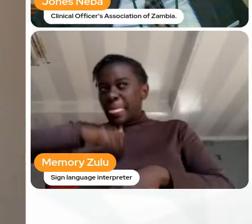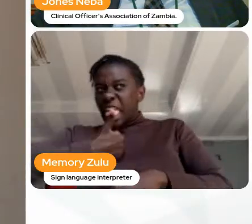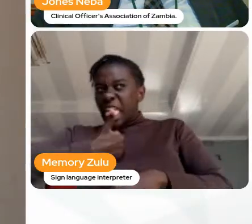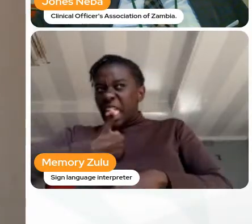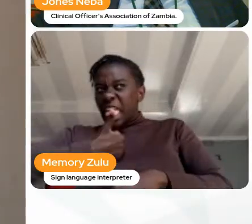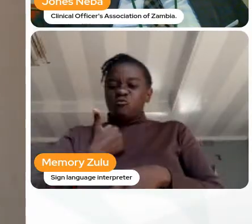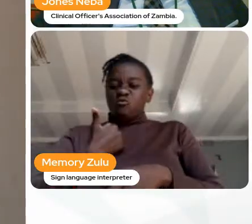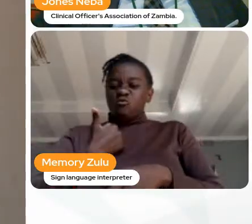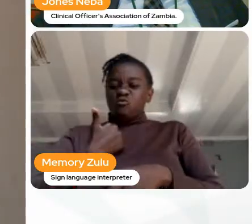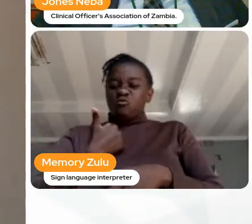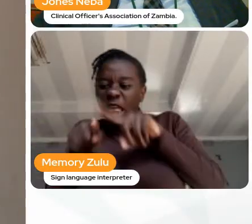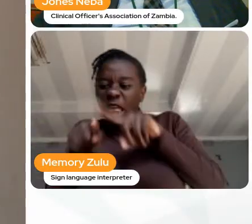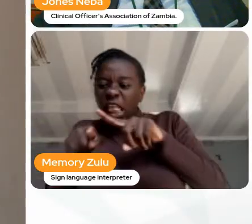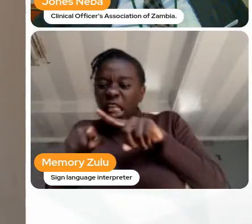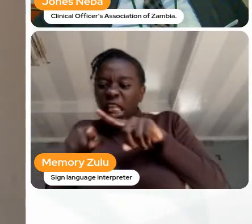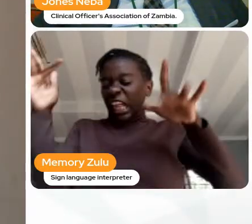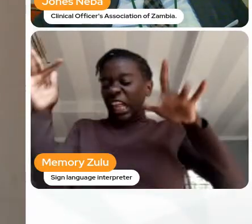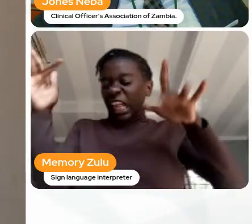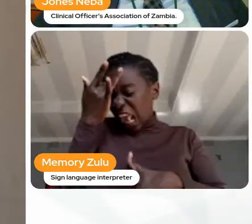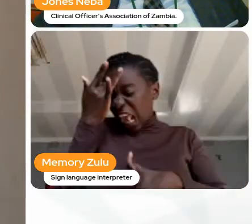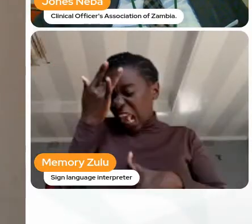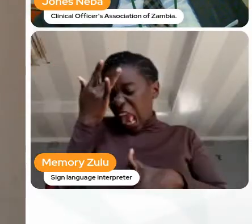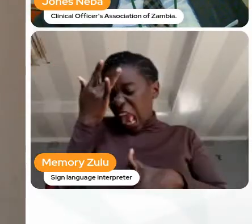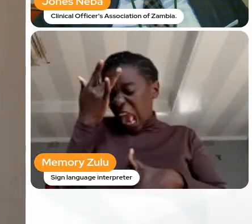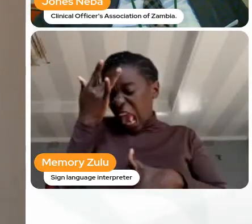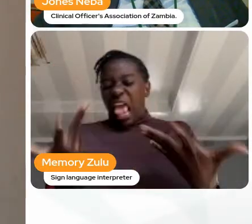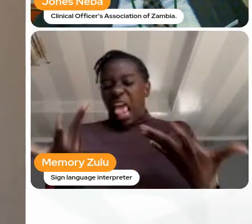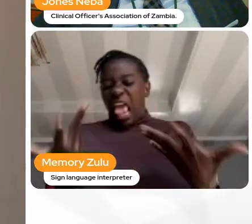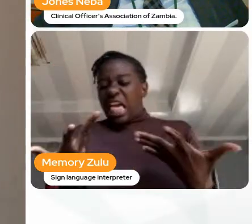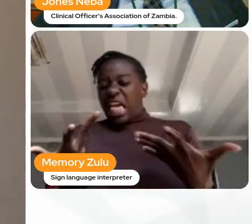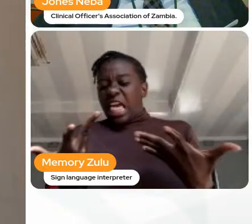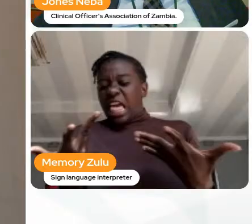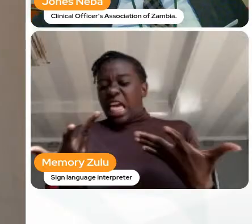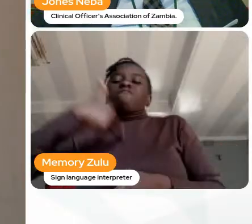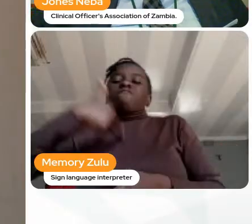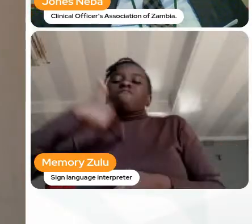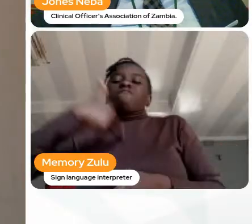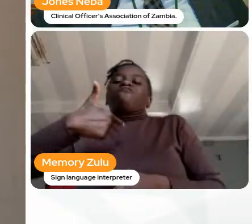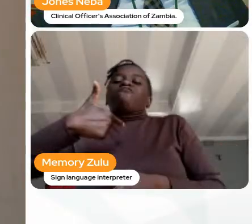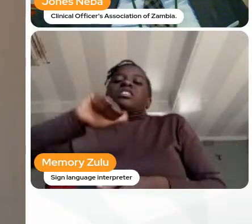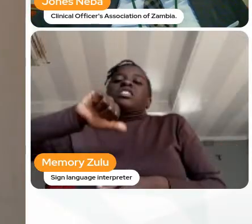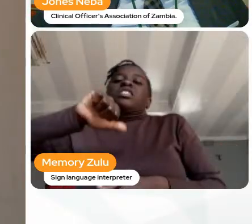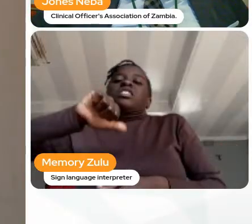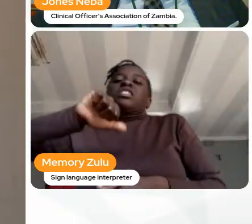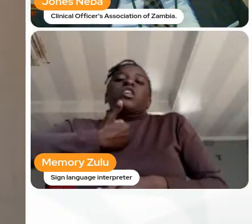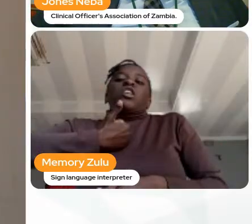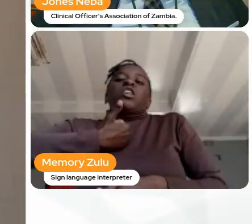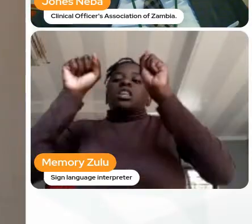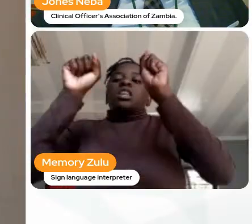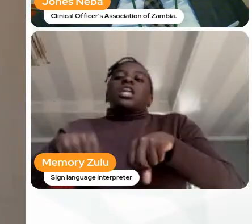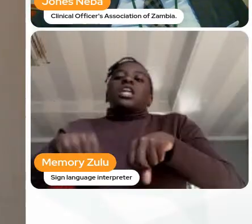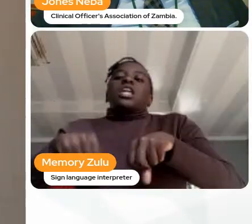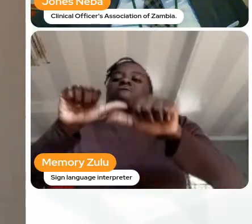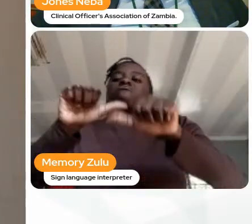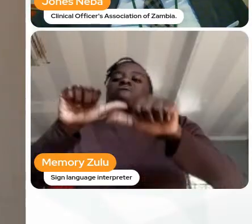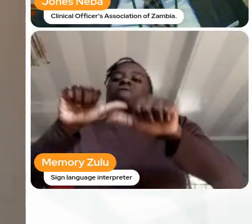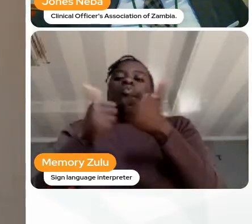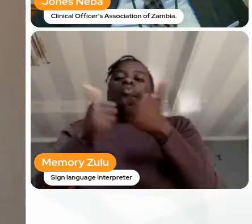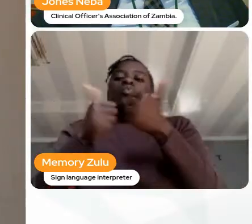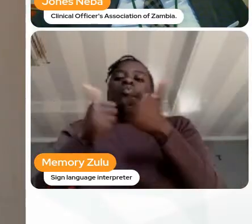and just cure us. But what are you being a doctor, kindly tell us the risks of